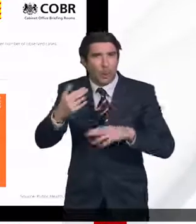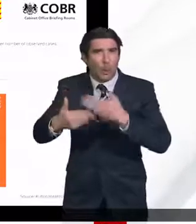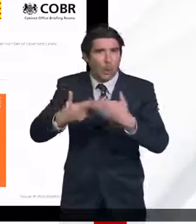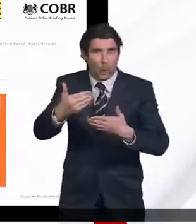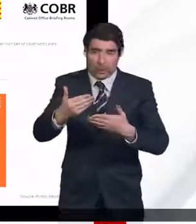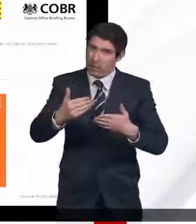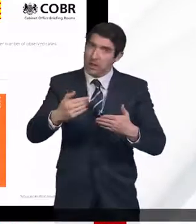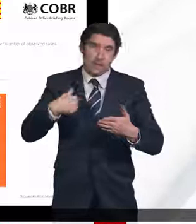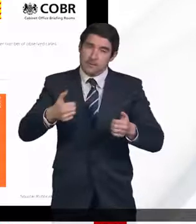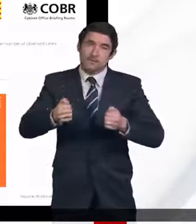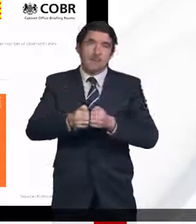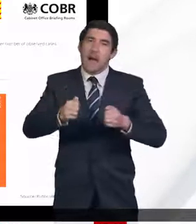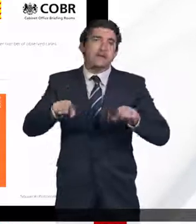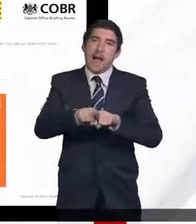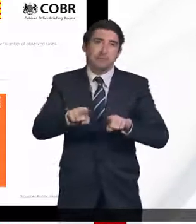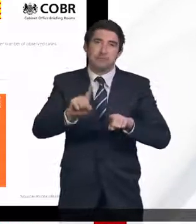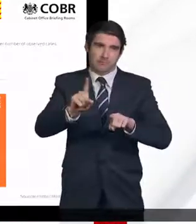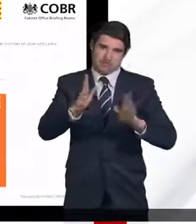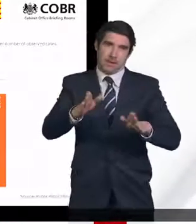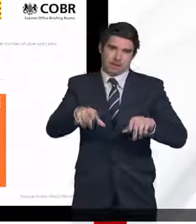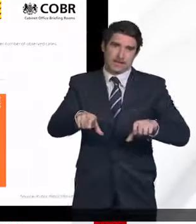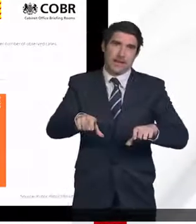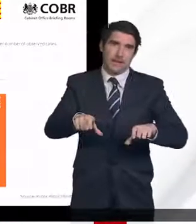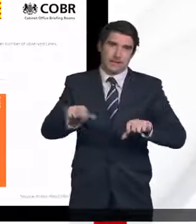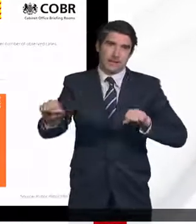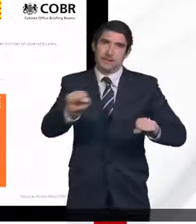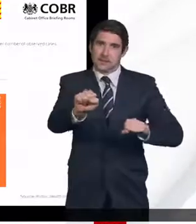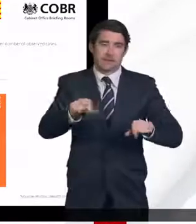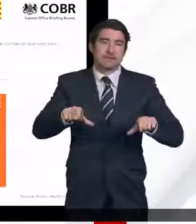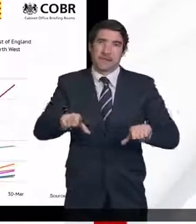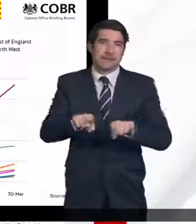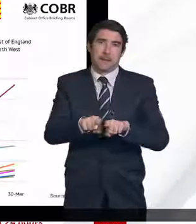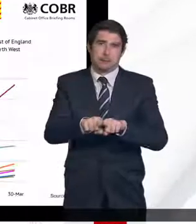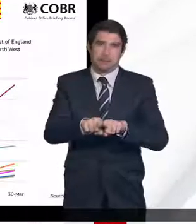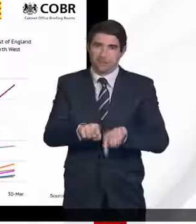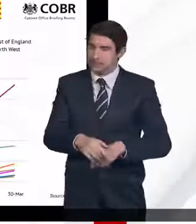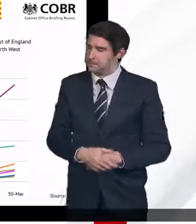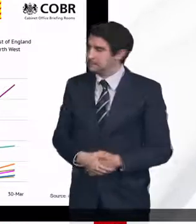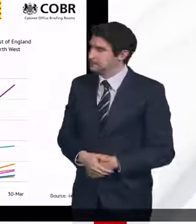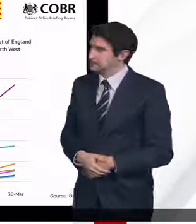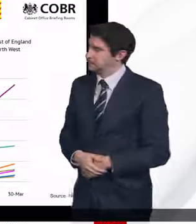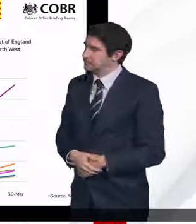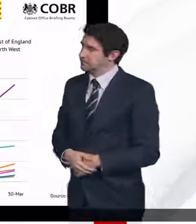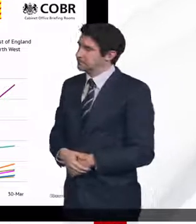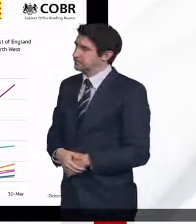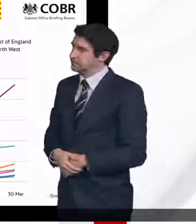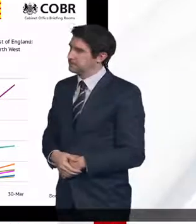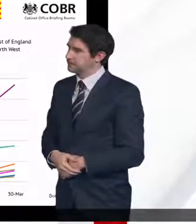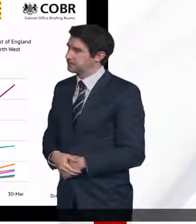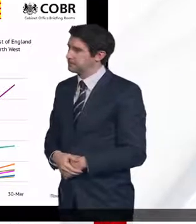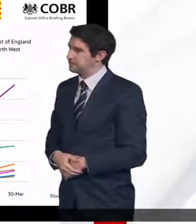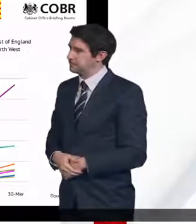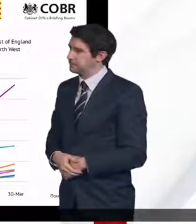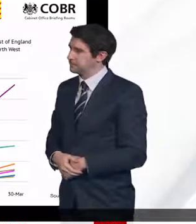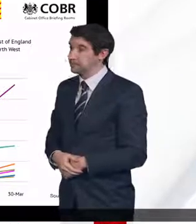foot off the pedal. Now, if infections fall, as the next chart shows, that will also translate into